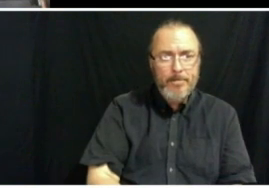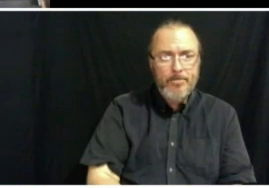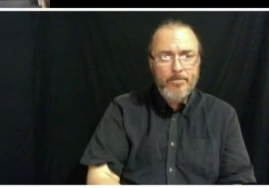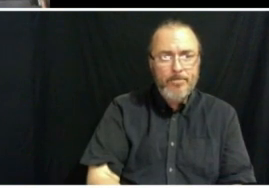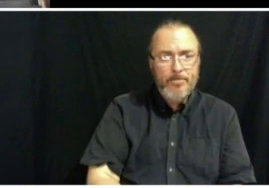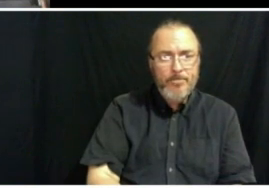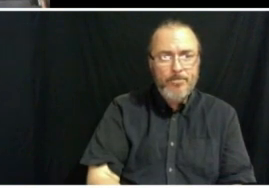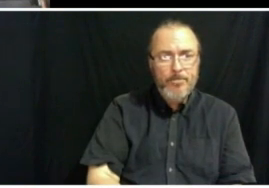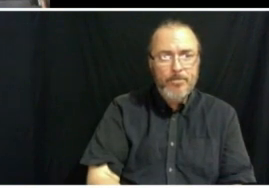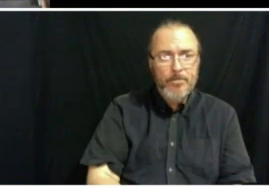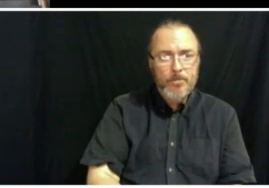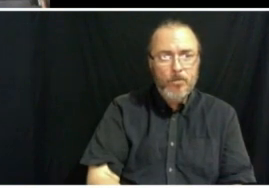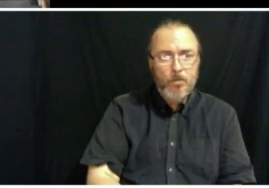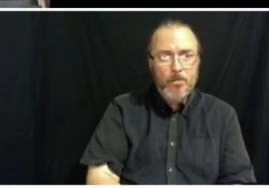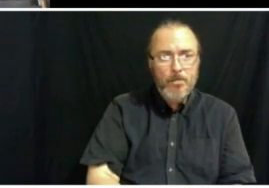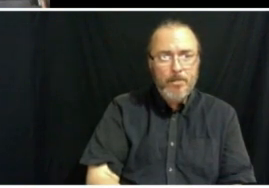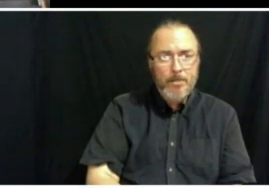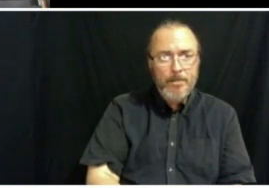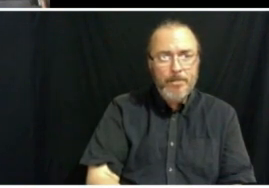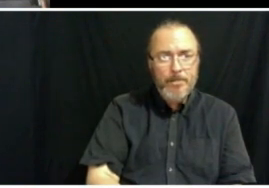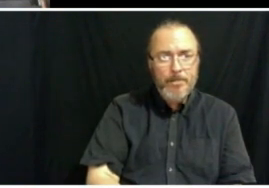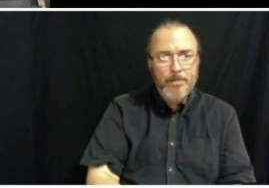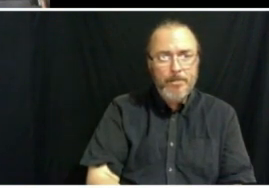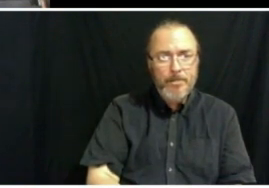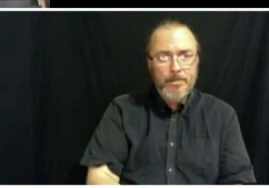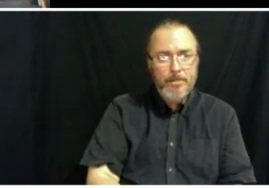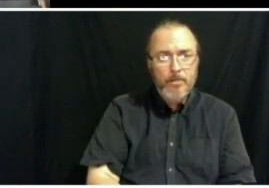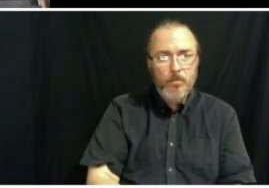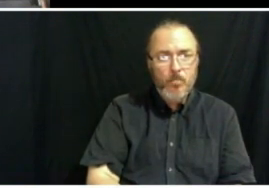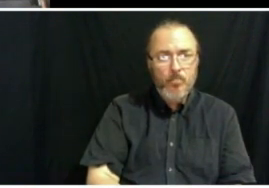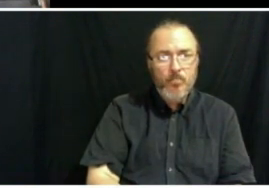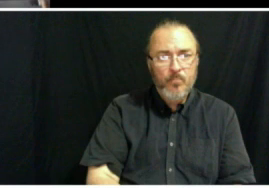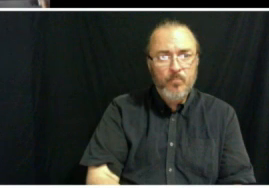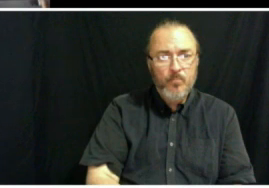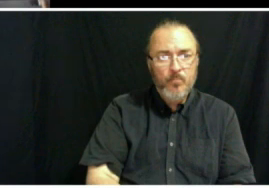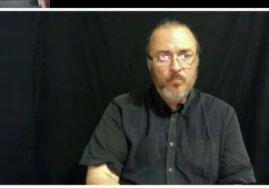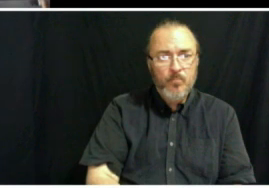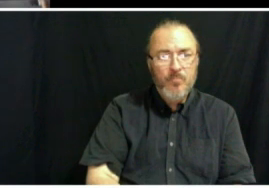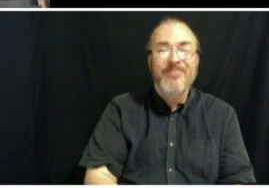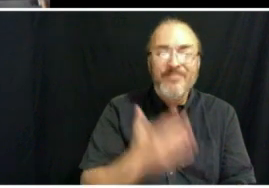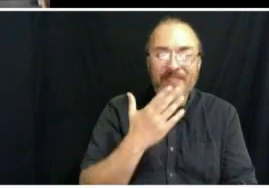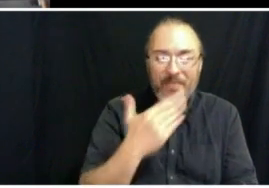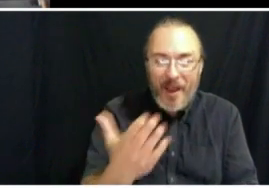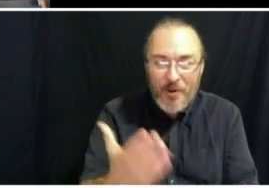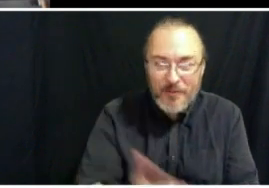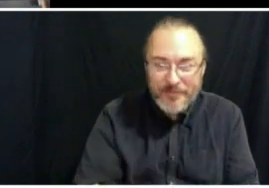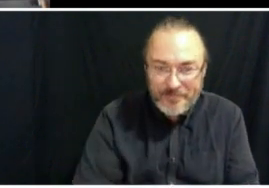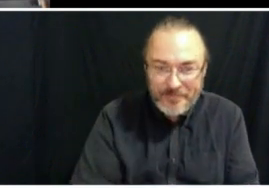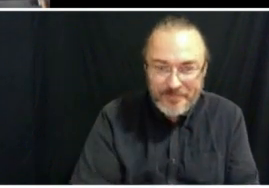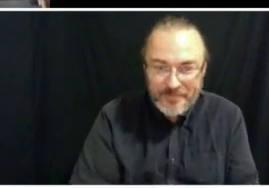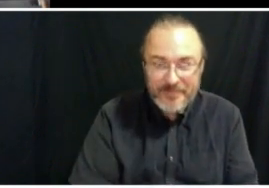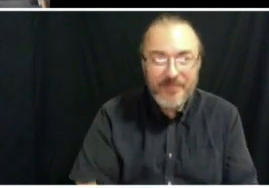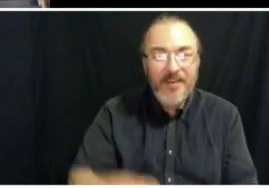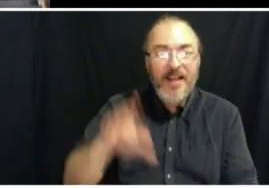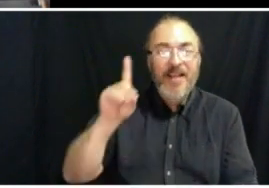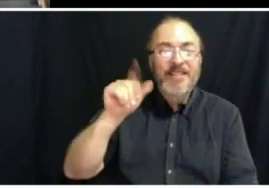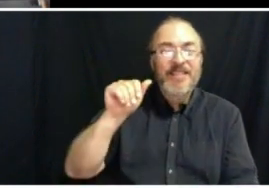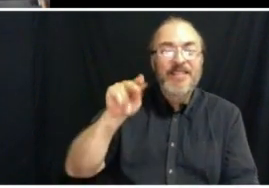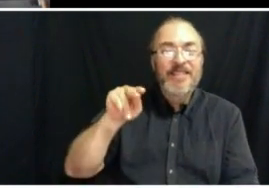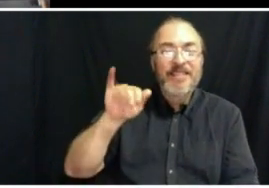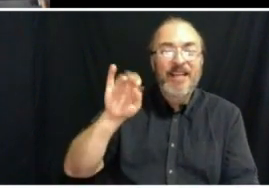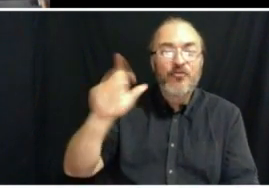that's related to universal design for learning. Thank you. Daniel Mont.